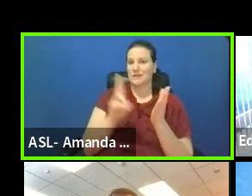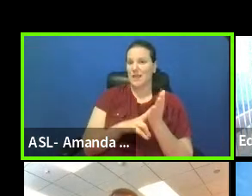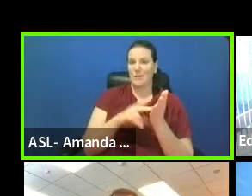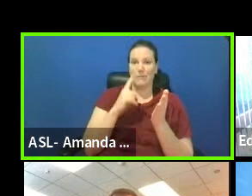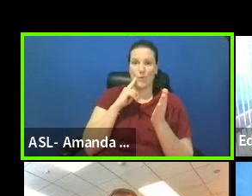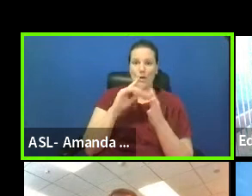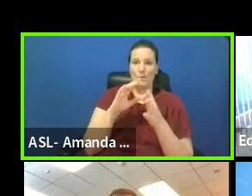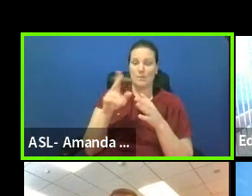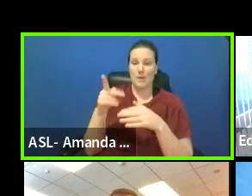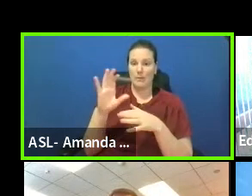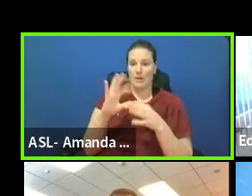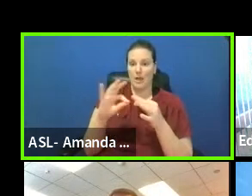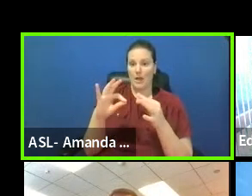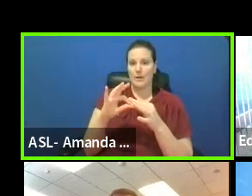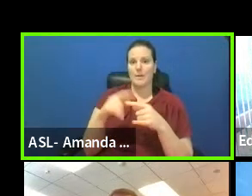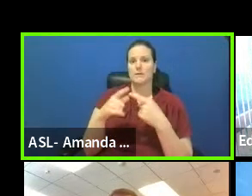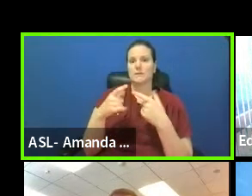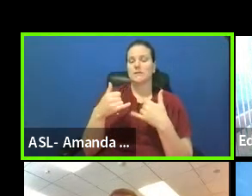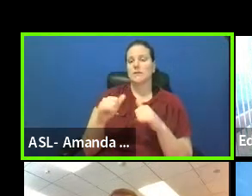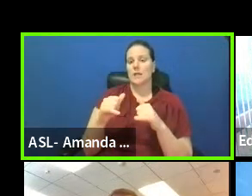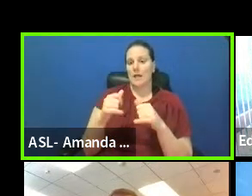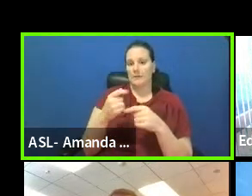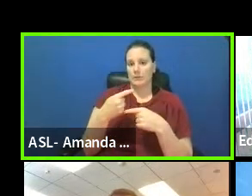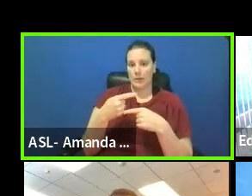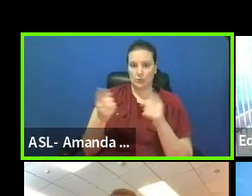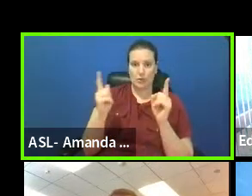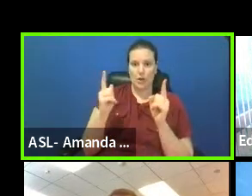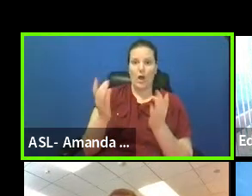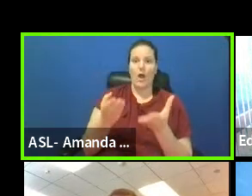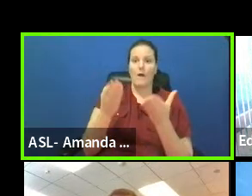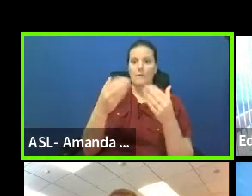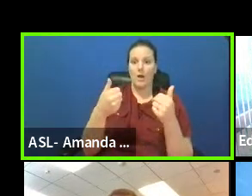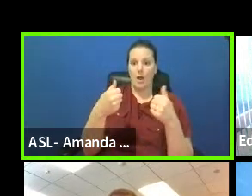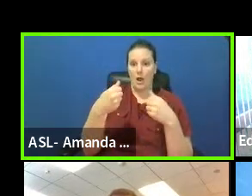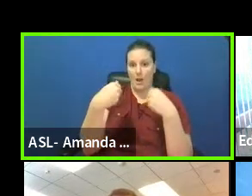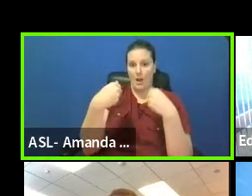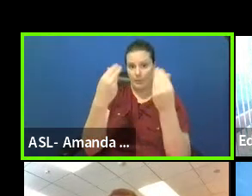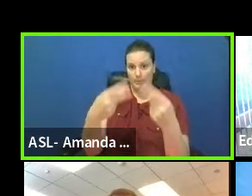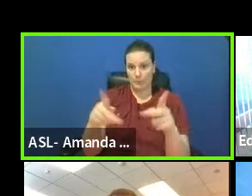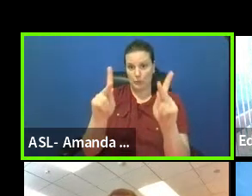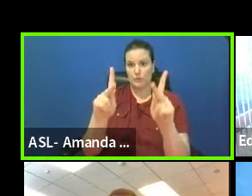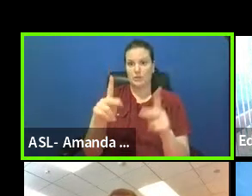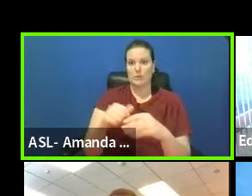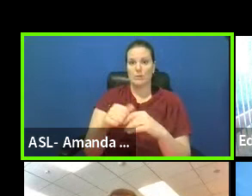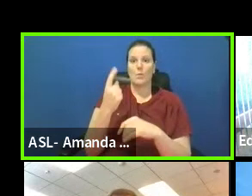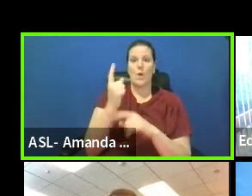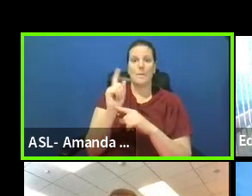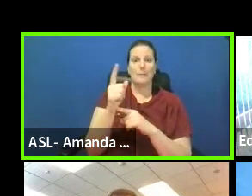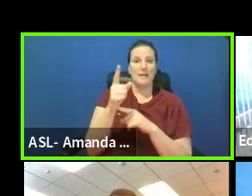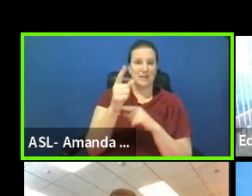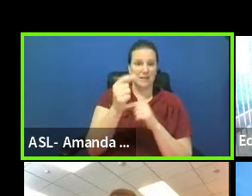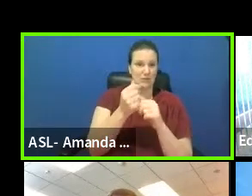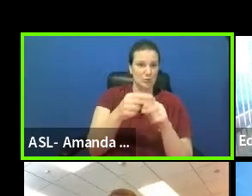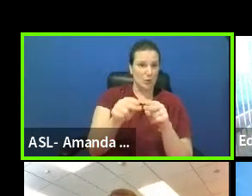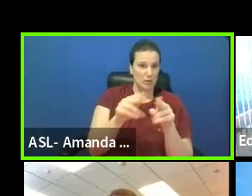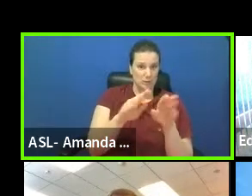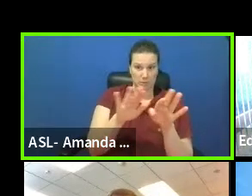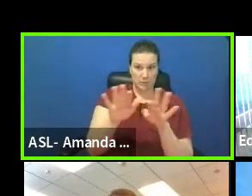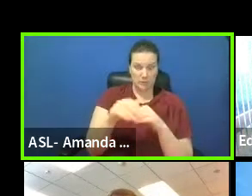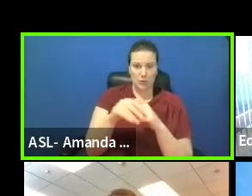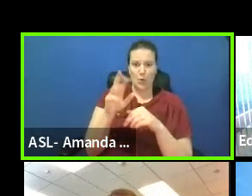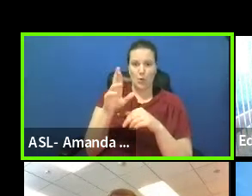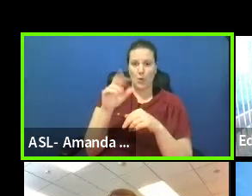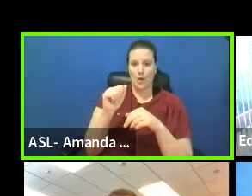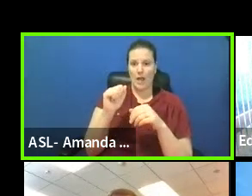public comment, but I still need to make sure that I offer the opportunity. So maybe just 1 minute real quick. Laura